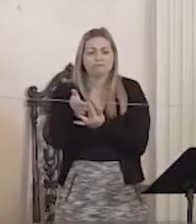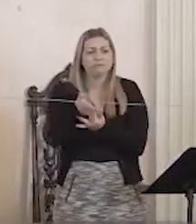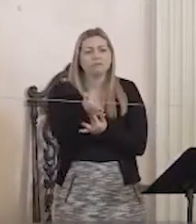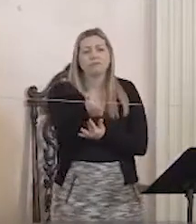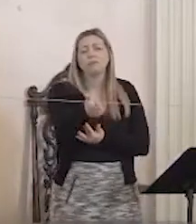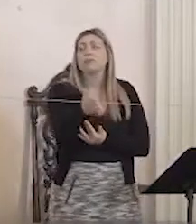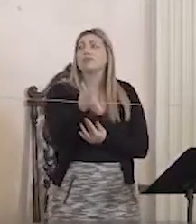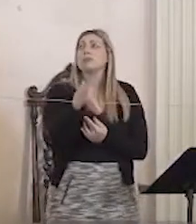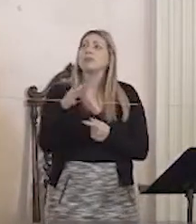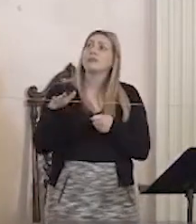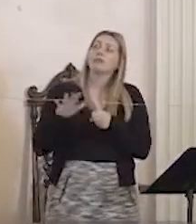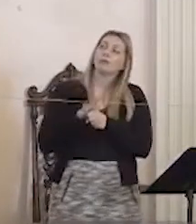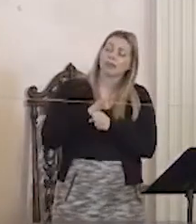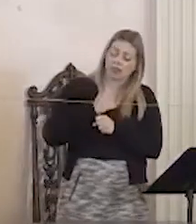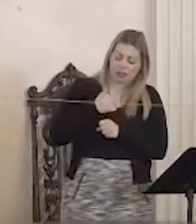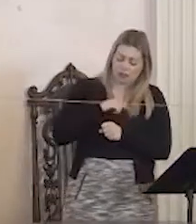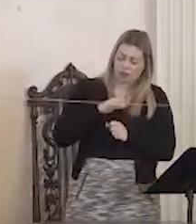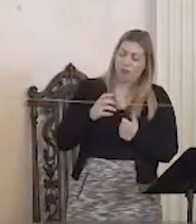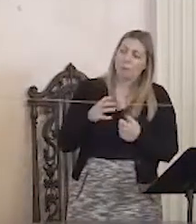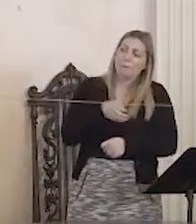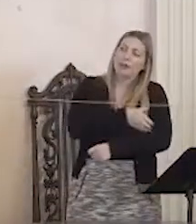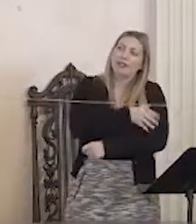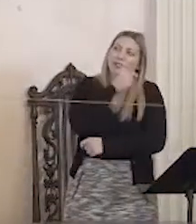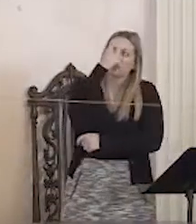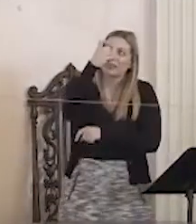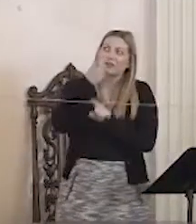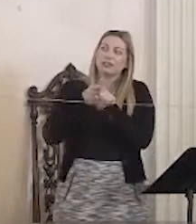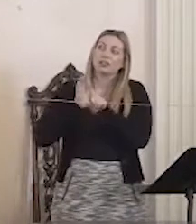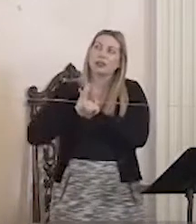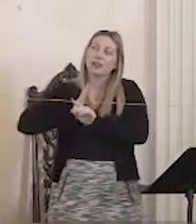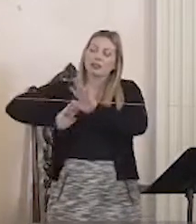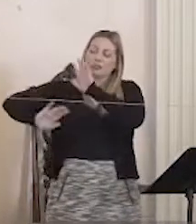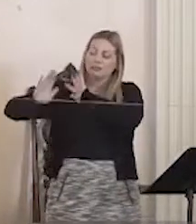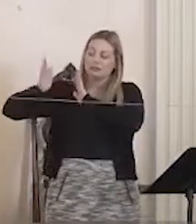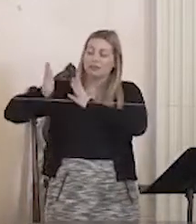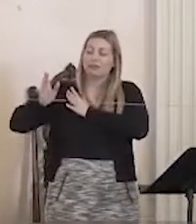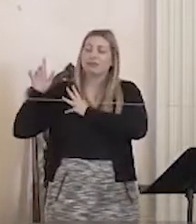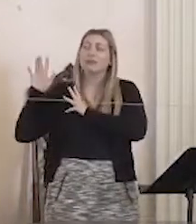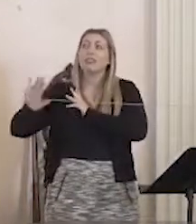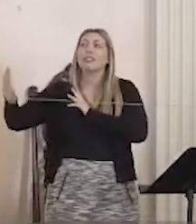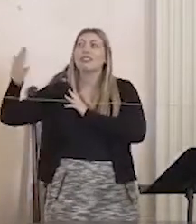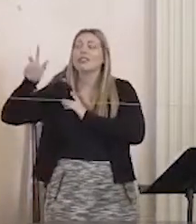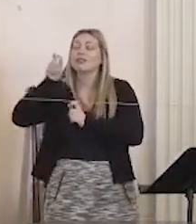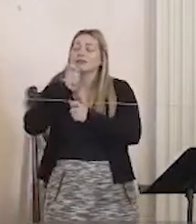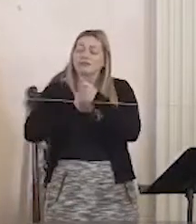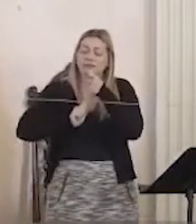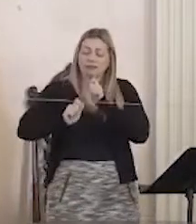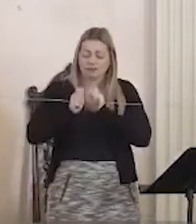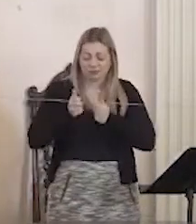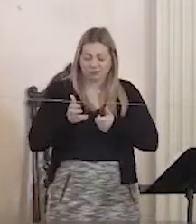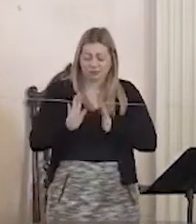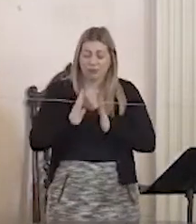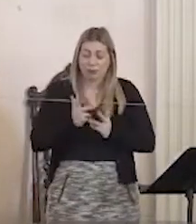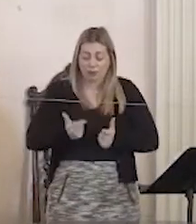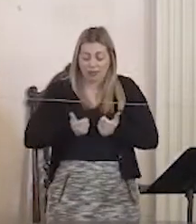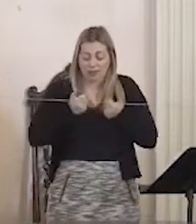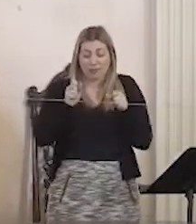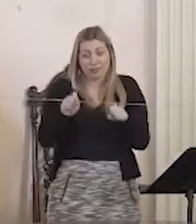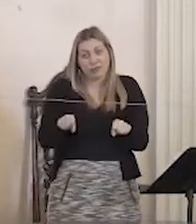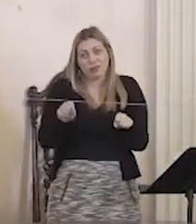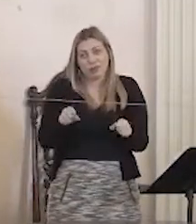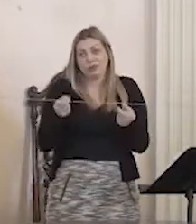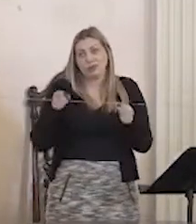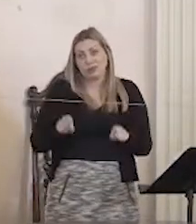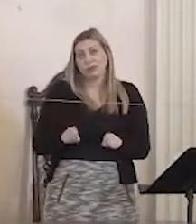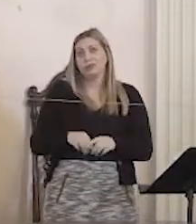Fill us with the power and dreams of our ancestors whose perseverance made our very lives possible.